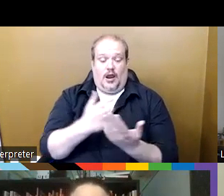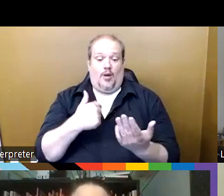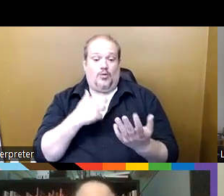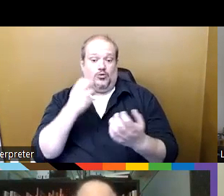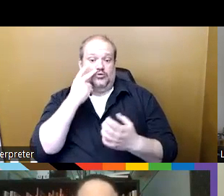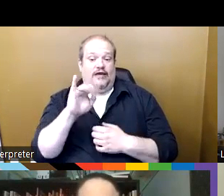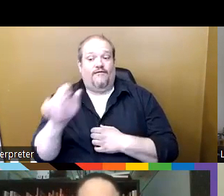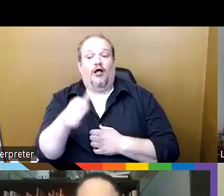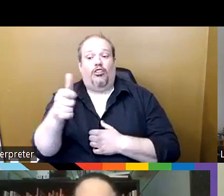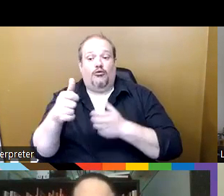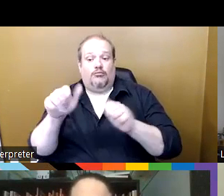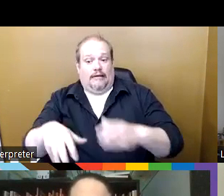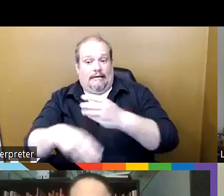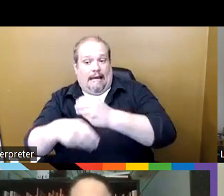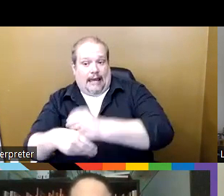share.